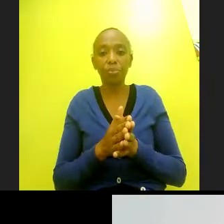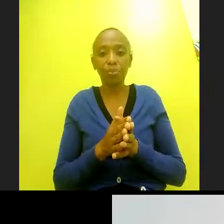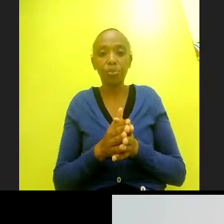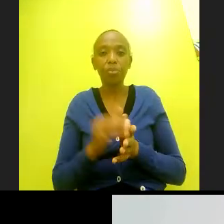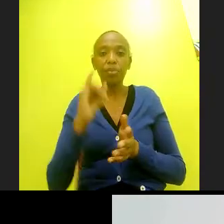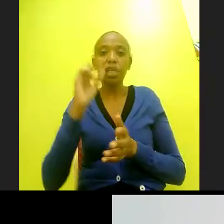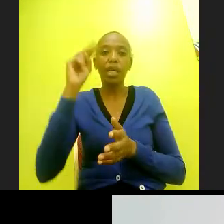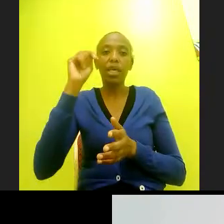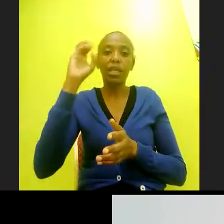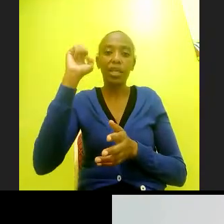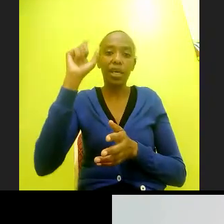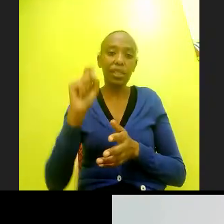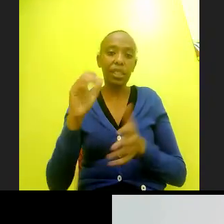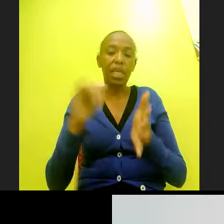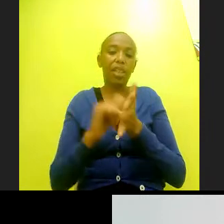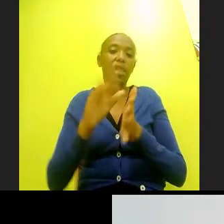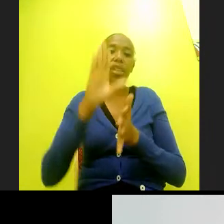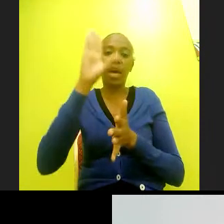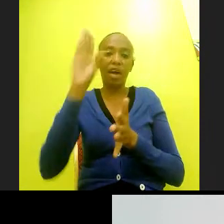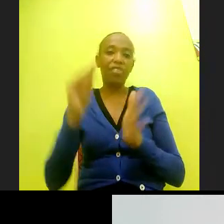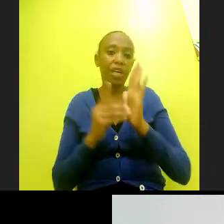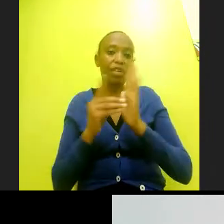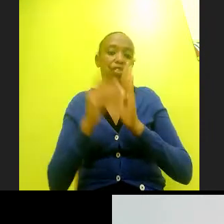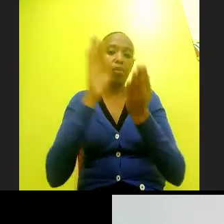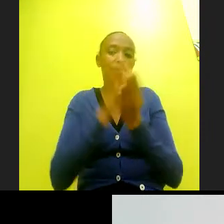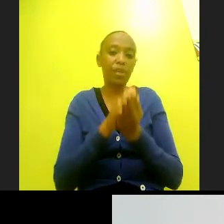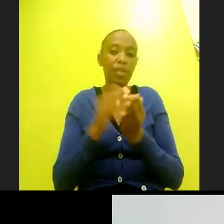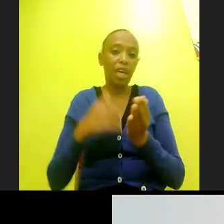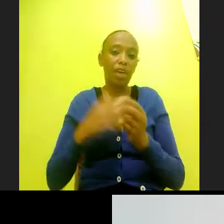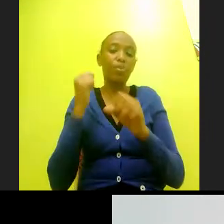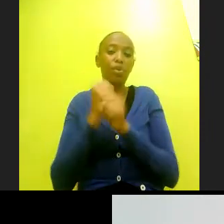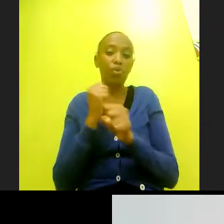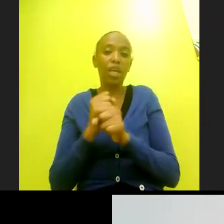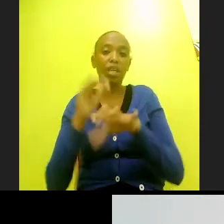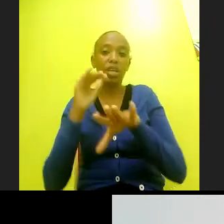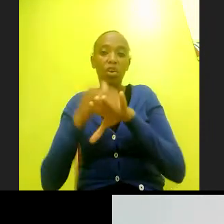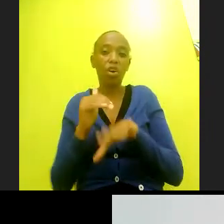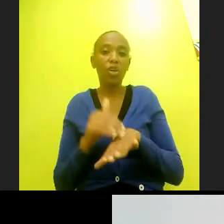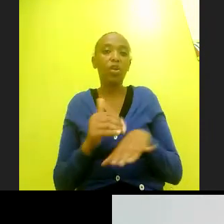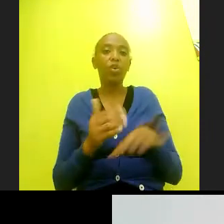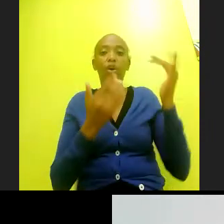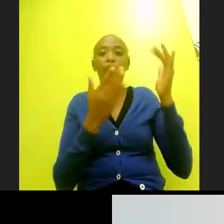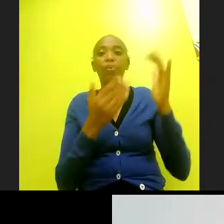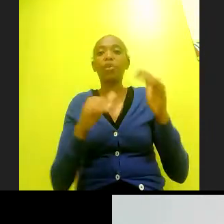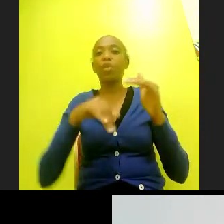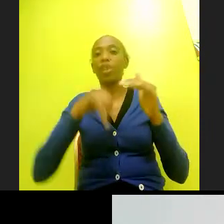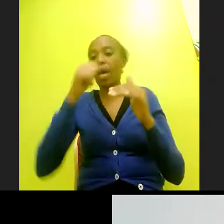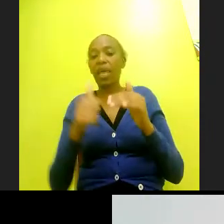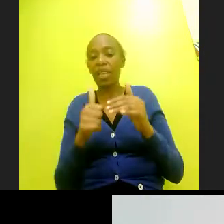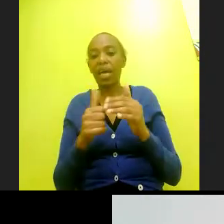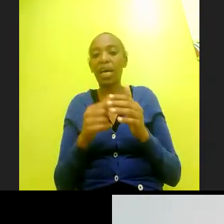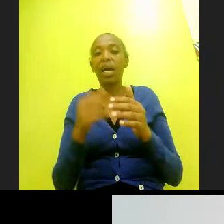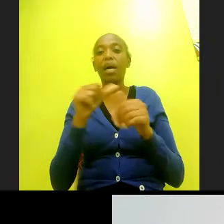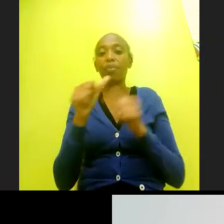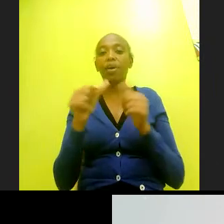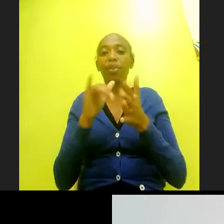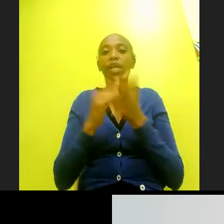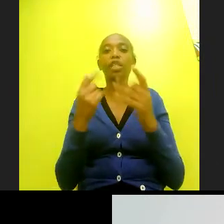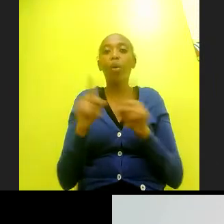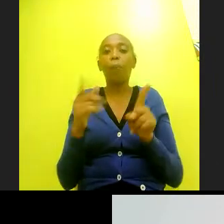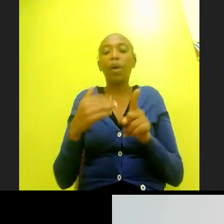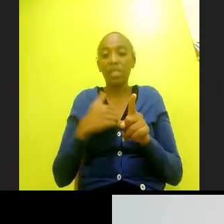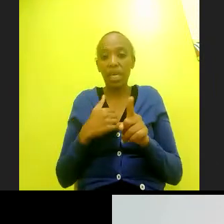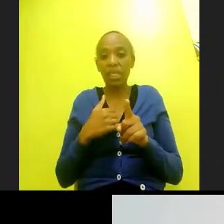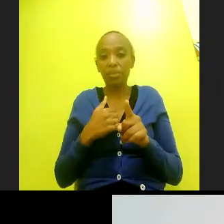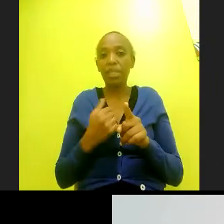the African Development Bank has been working on, and we're really looking forward to the next edition of that. But it has been